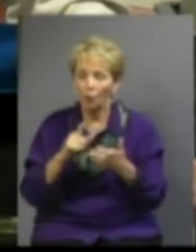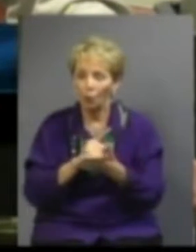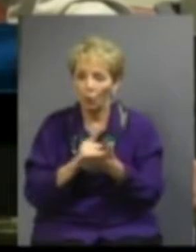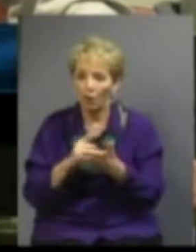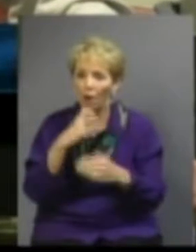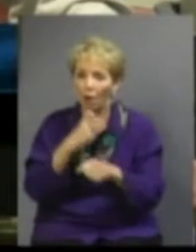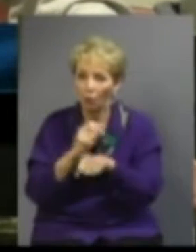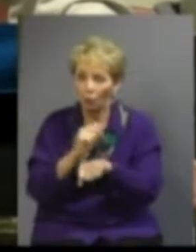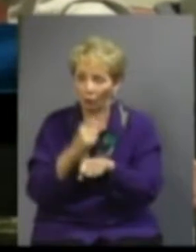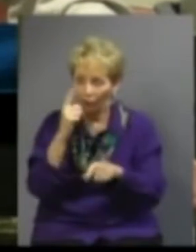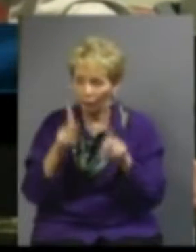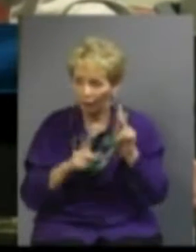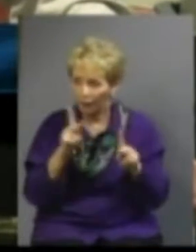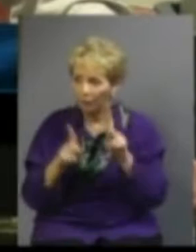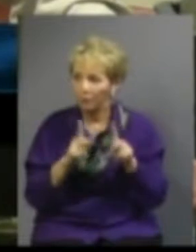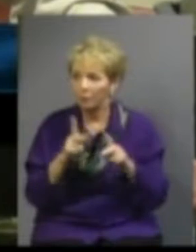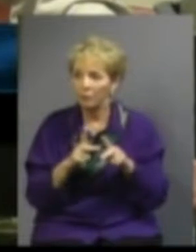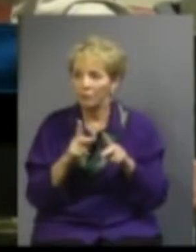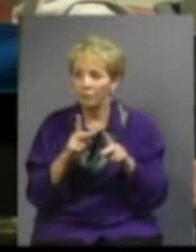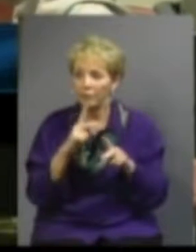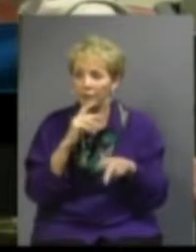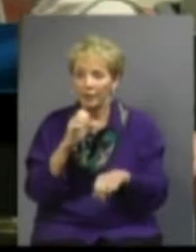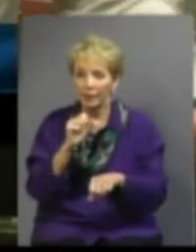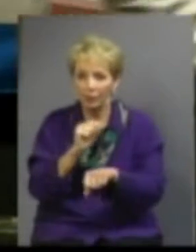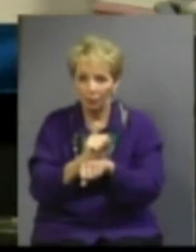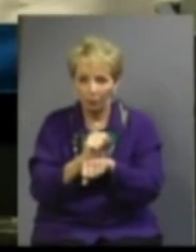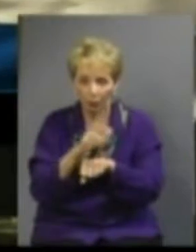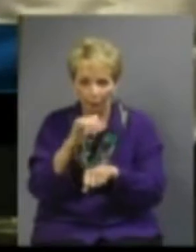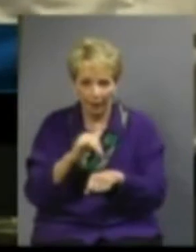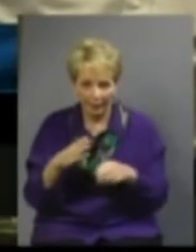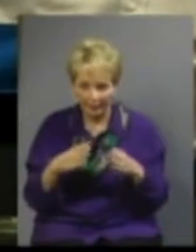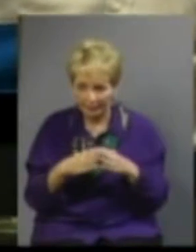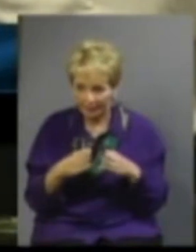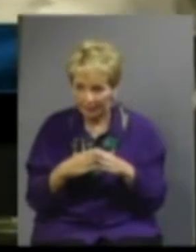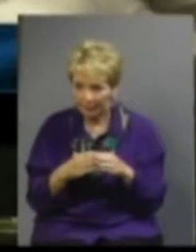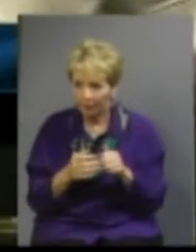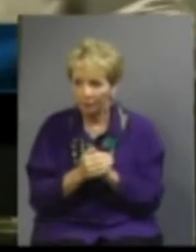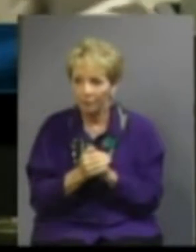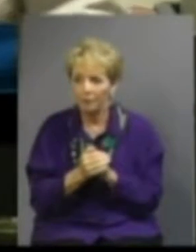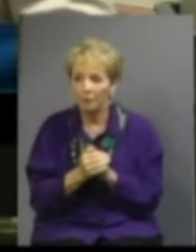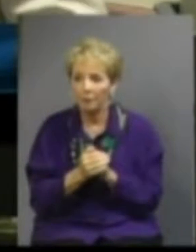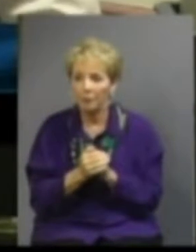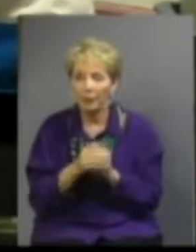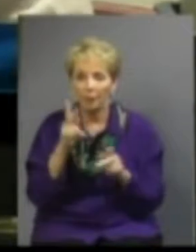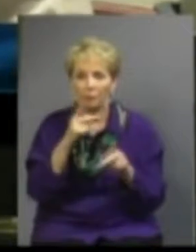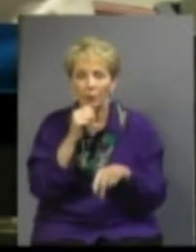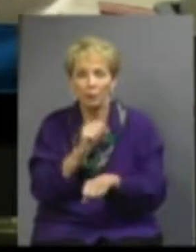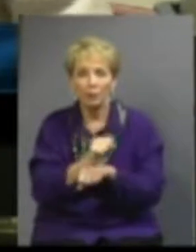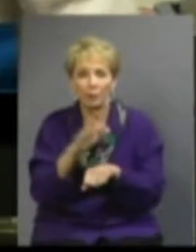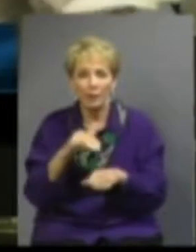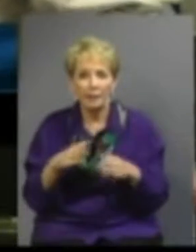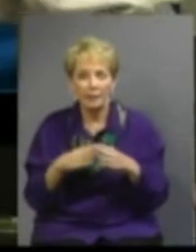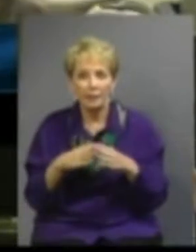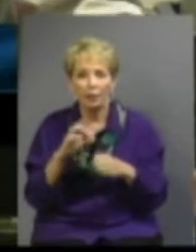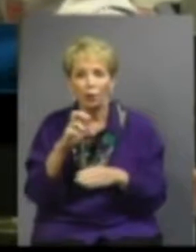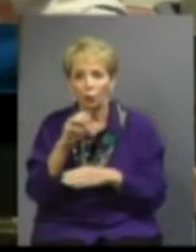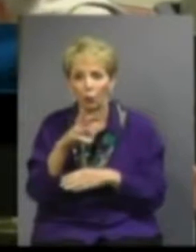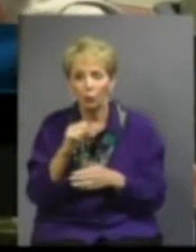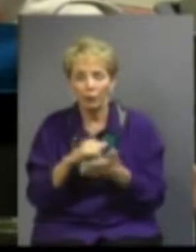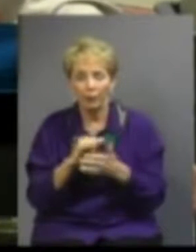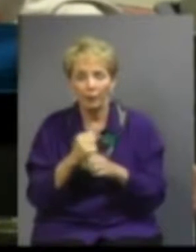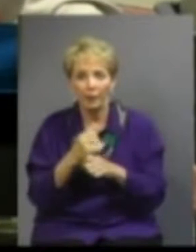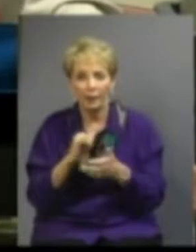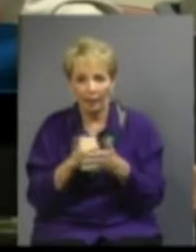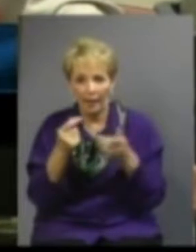people, and it's the people employed by the city. Thank you, Mr. Mayor. People employed by the city, the crews that make it